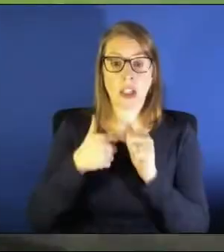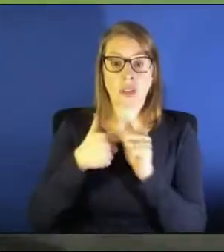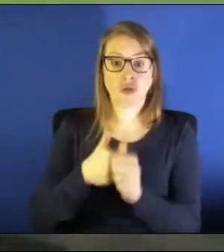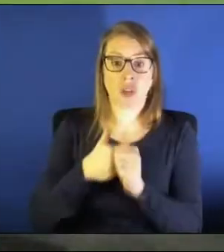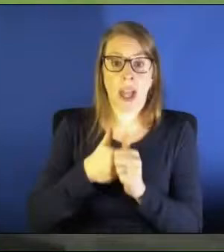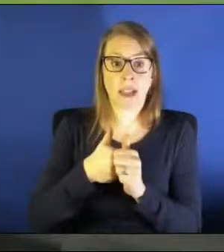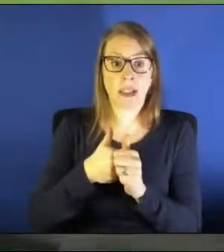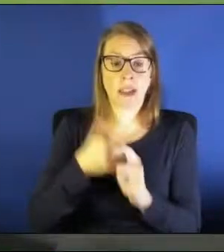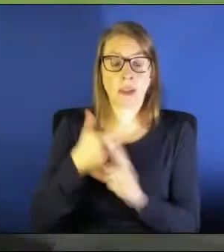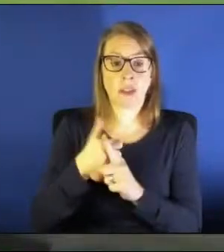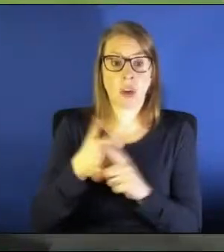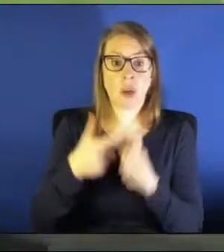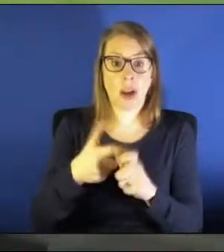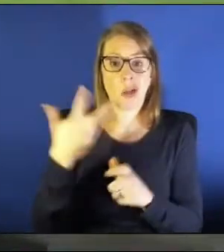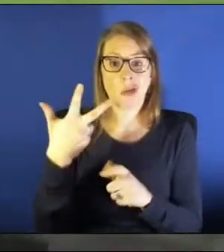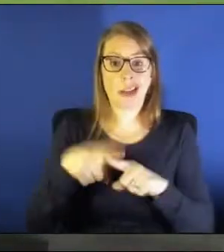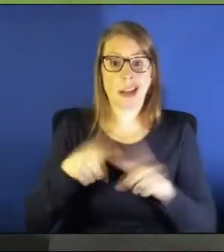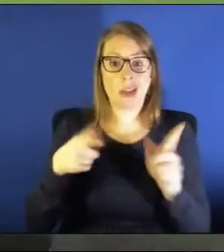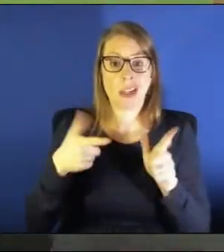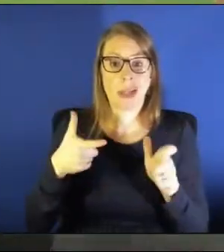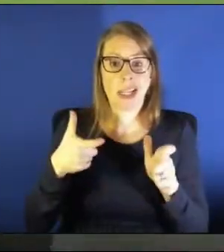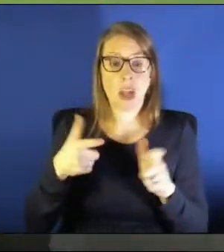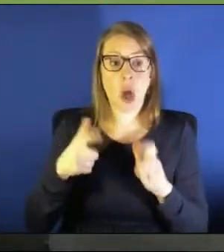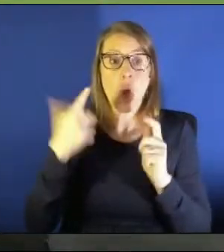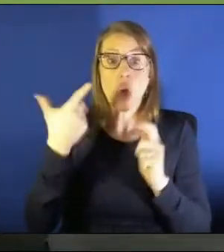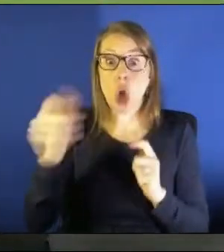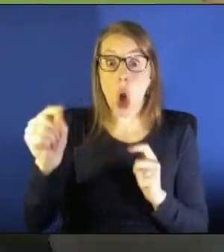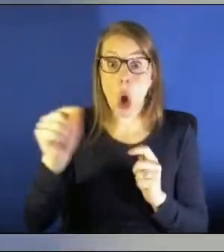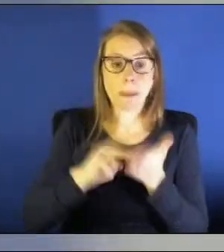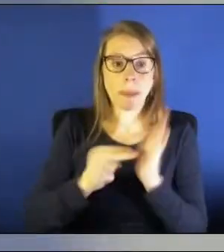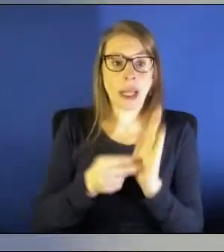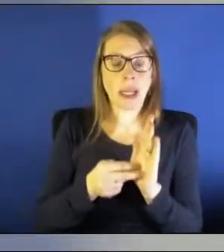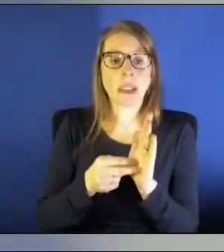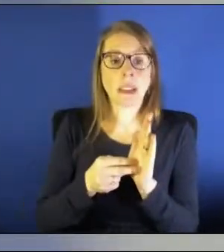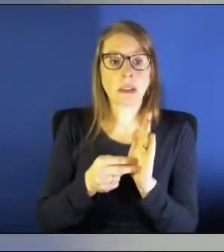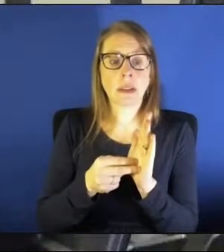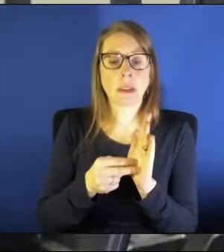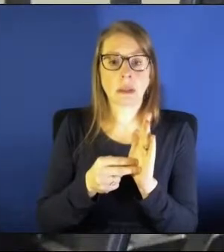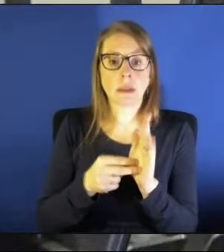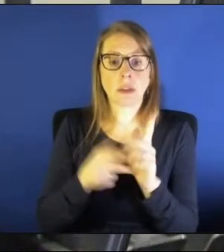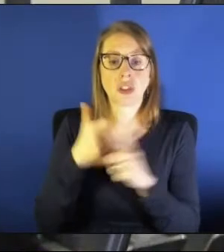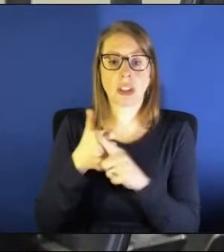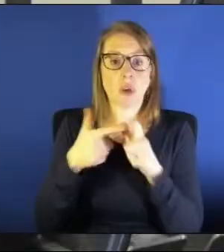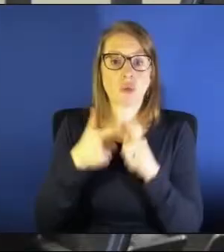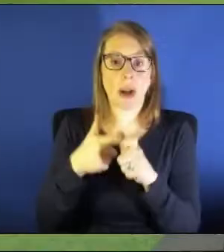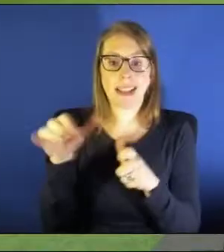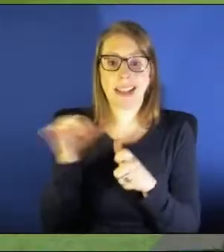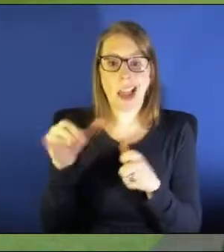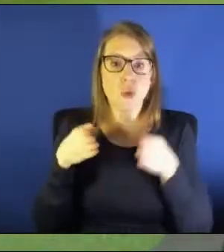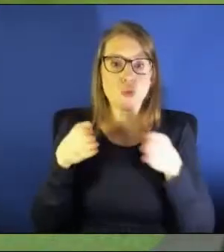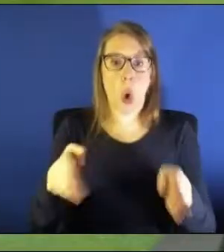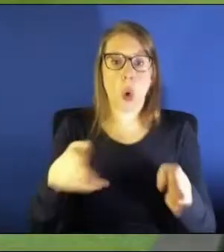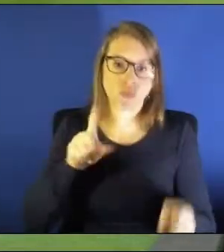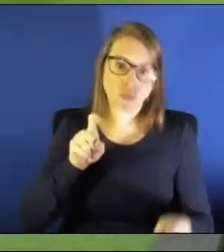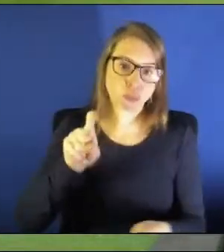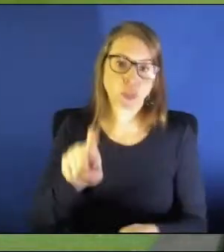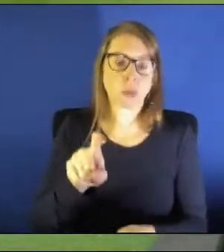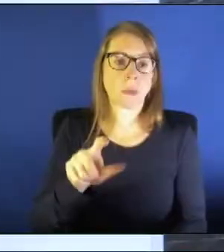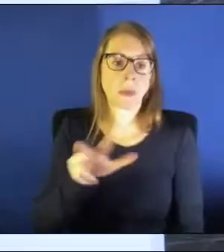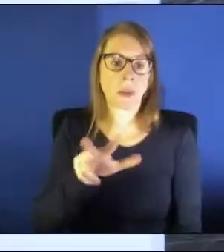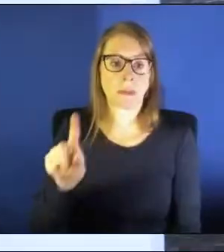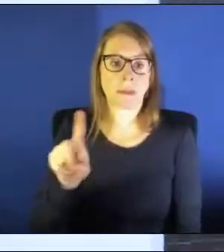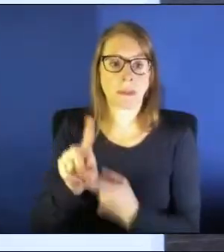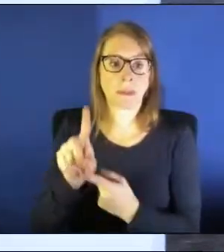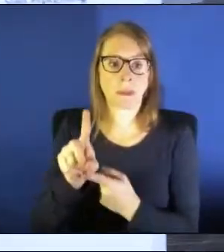When I say go, I just want you to look straight ahead and run like you're running down the road. These 3D cameras are using the data from the markers attached to